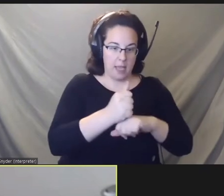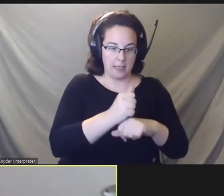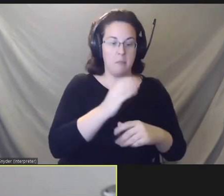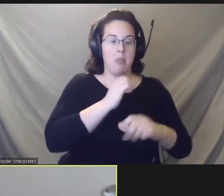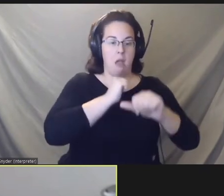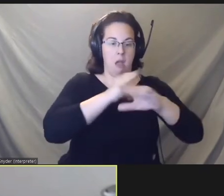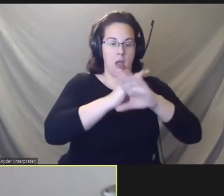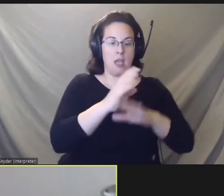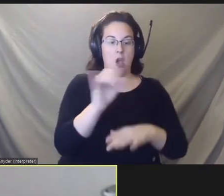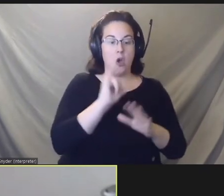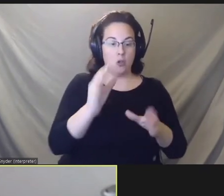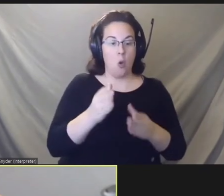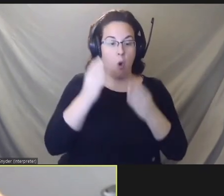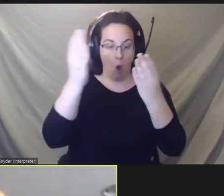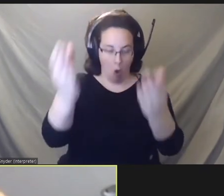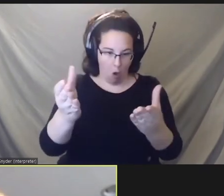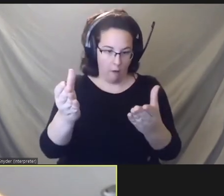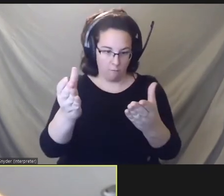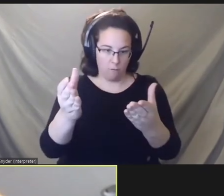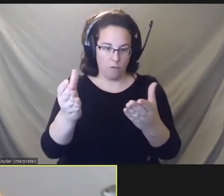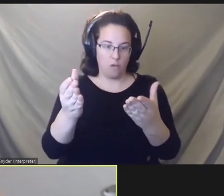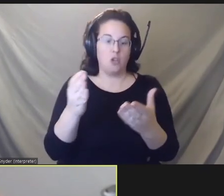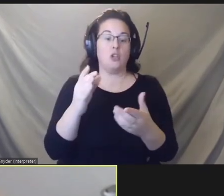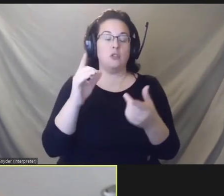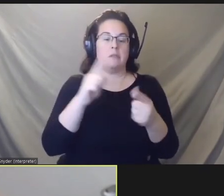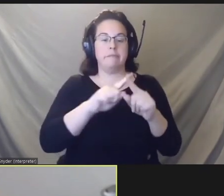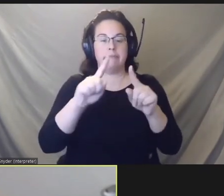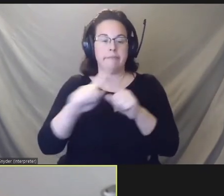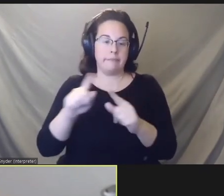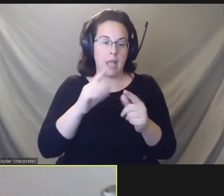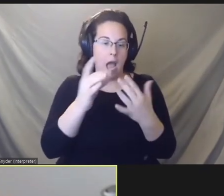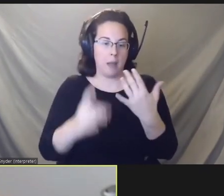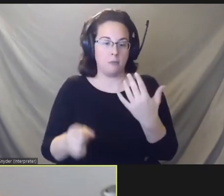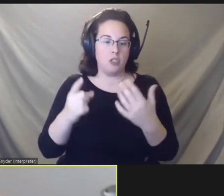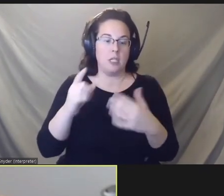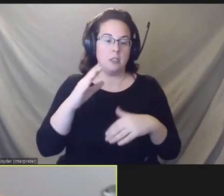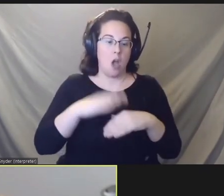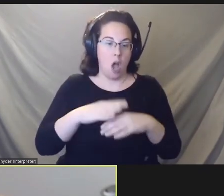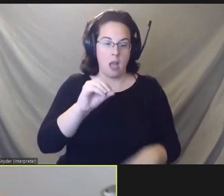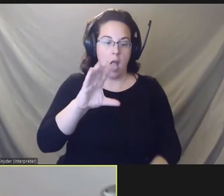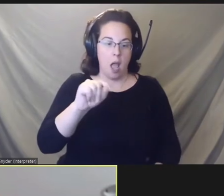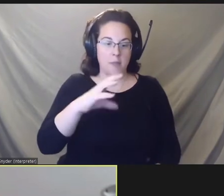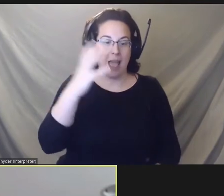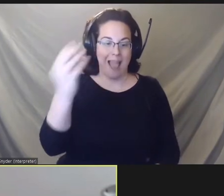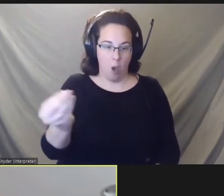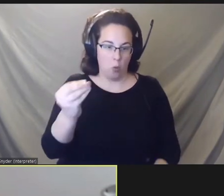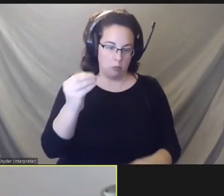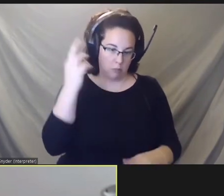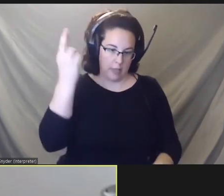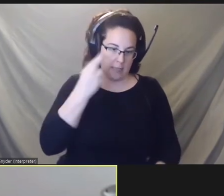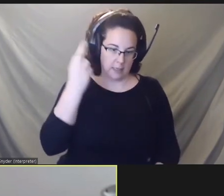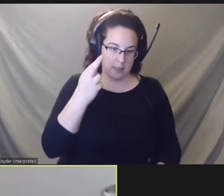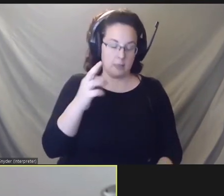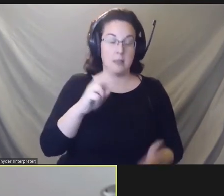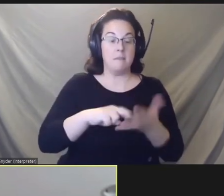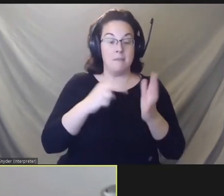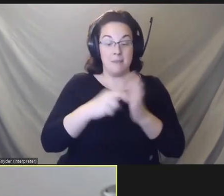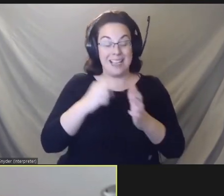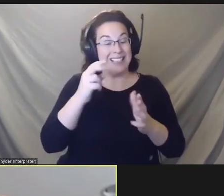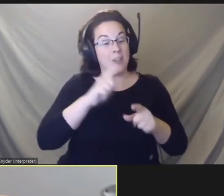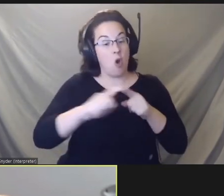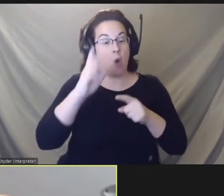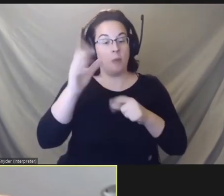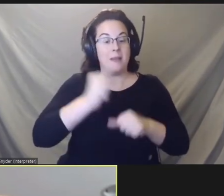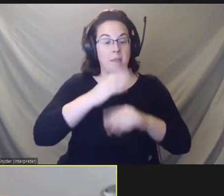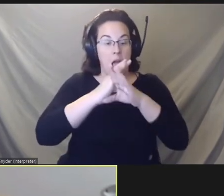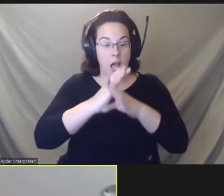wireless customers on an opt-out basis. This is offered through a third-party analytics company and has blocked or labeled over a